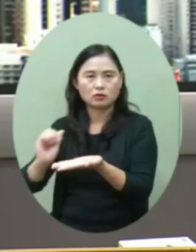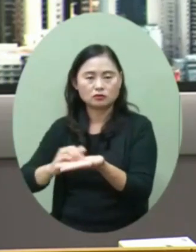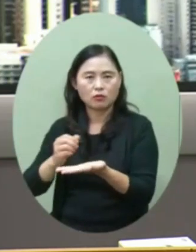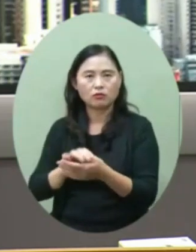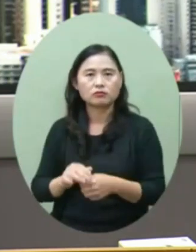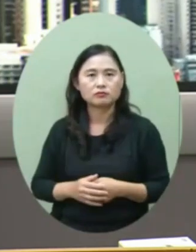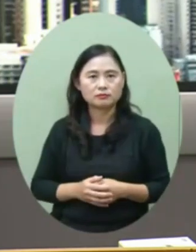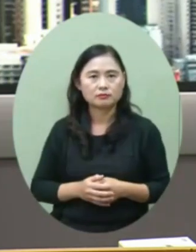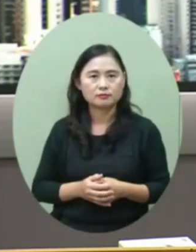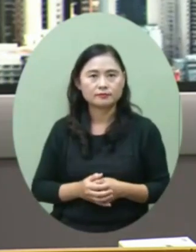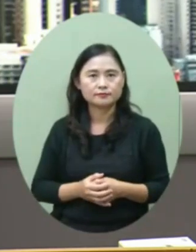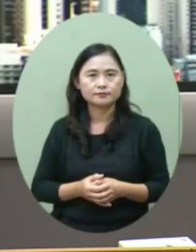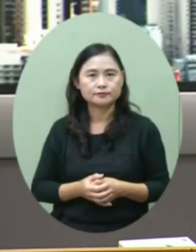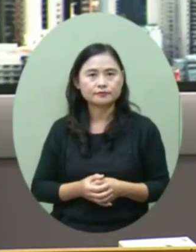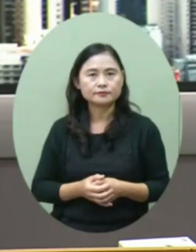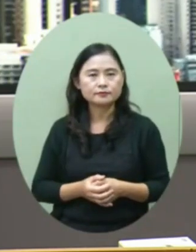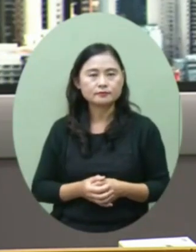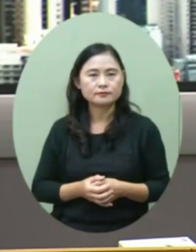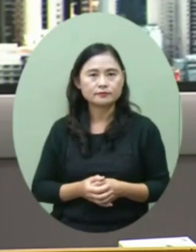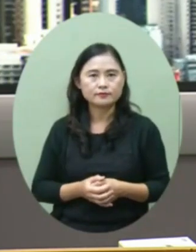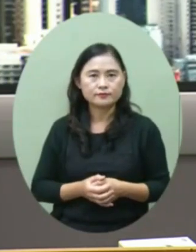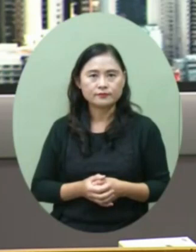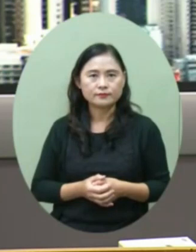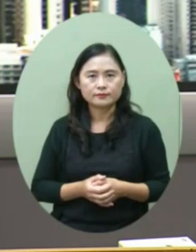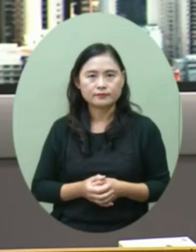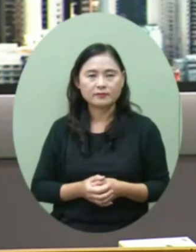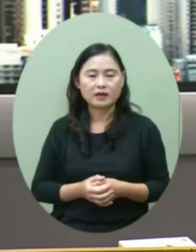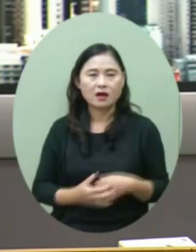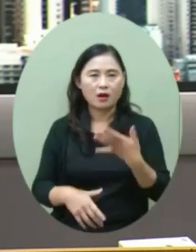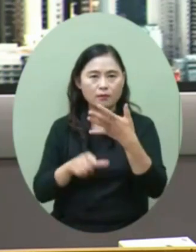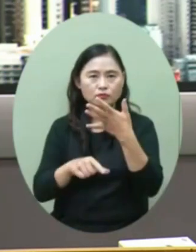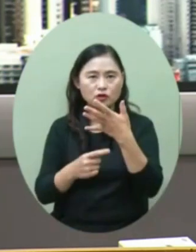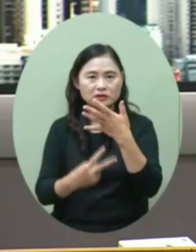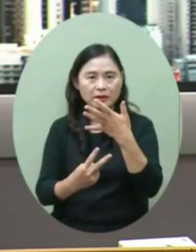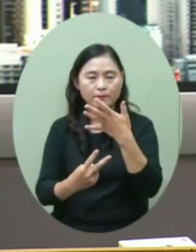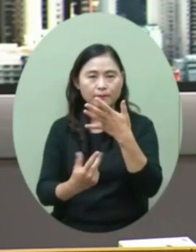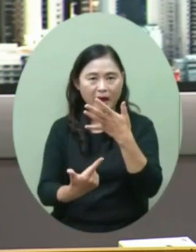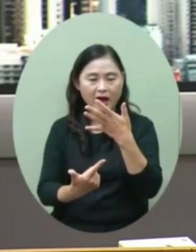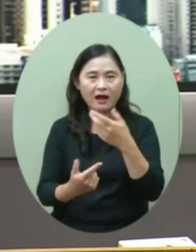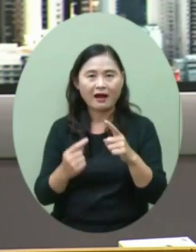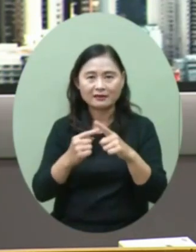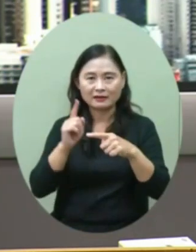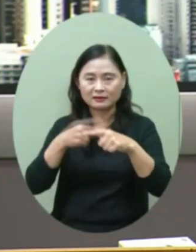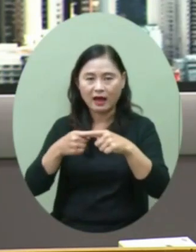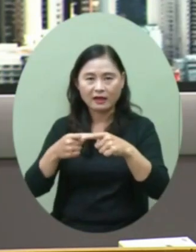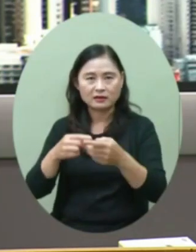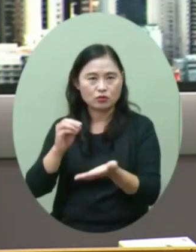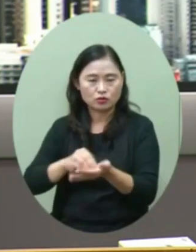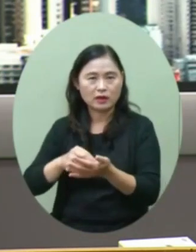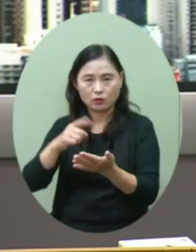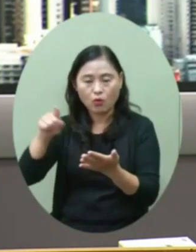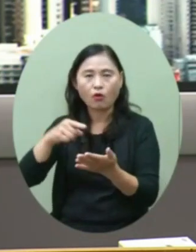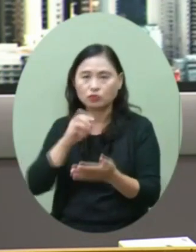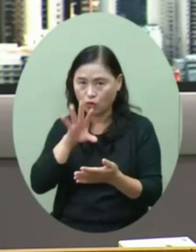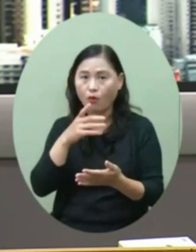the decision passed by the National People's Congress on the 28th of May. So I wouldn't say that it is